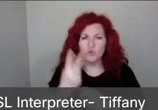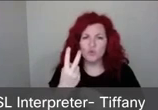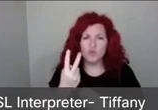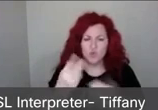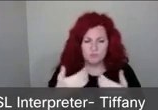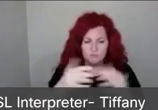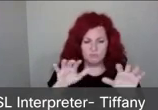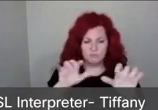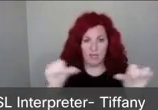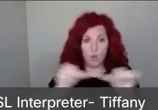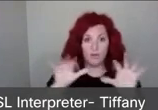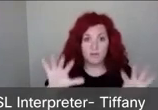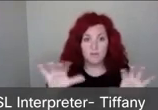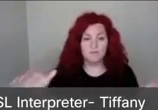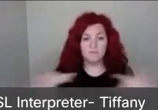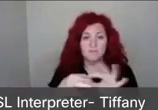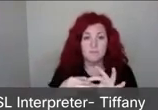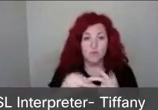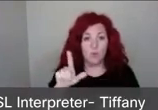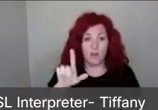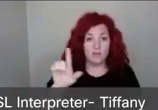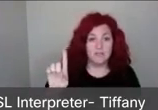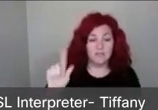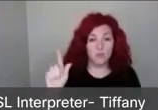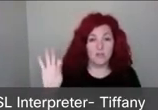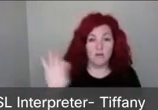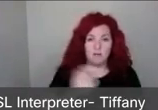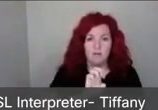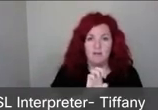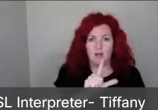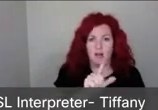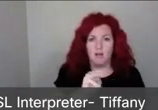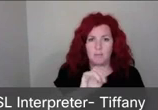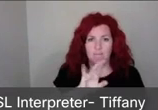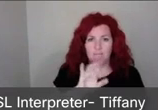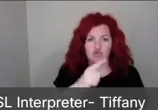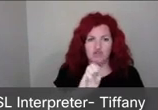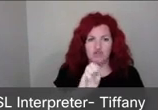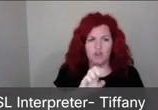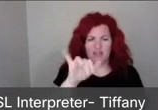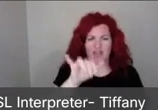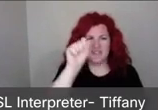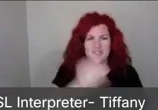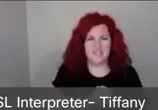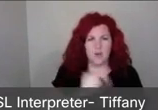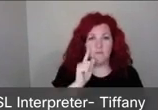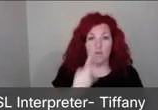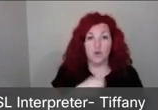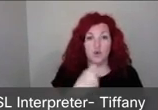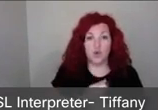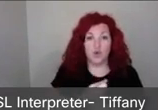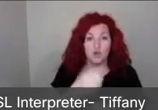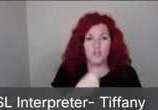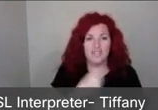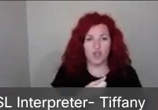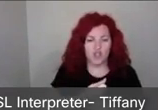them back into LD 29 and take El Mirage, which is growing south toward Goodyear, and put it, because